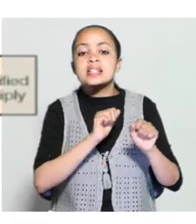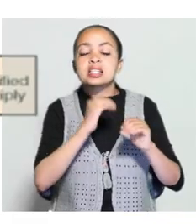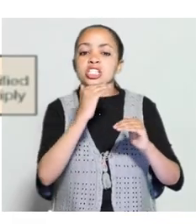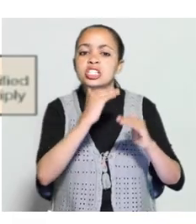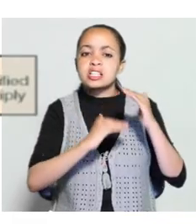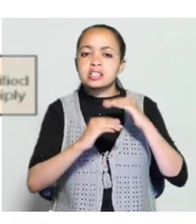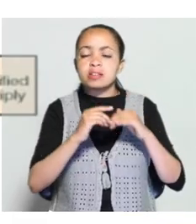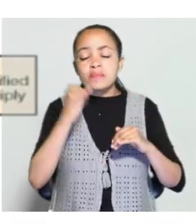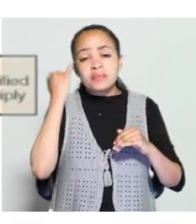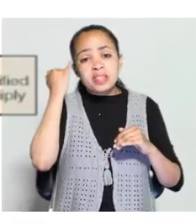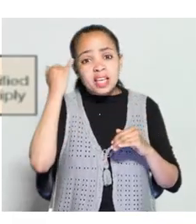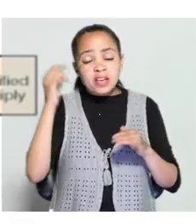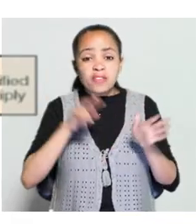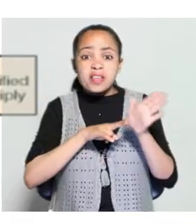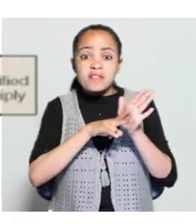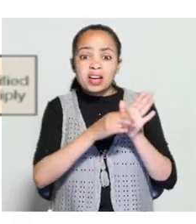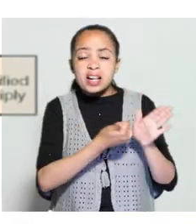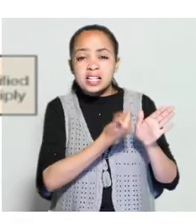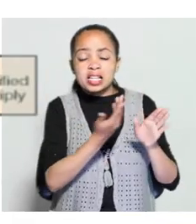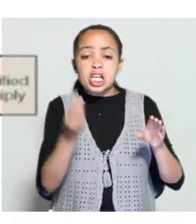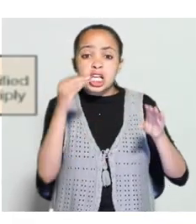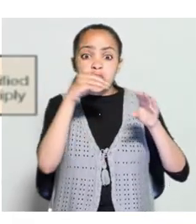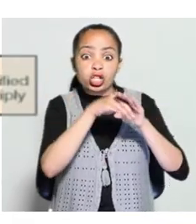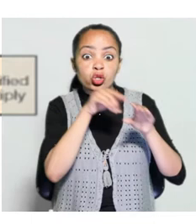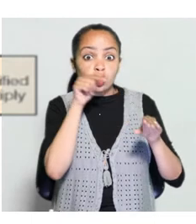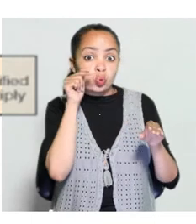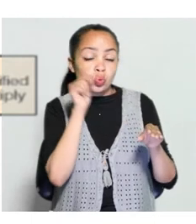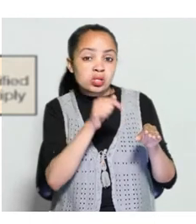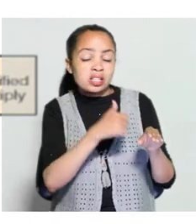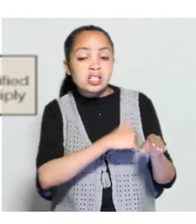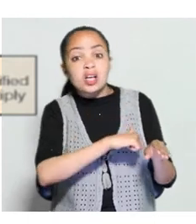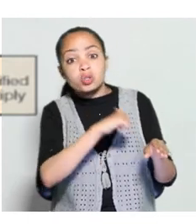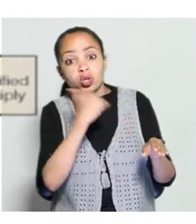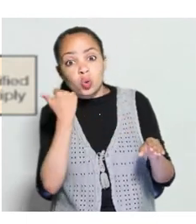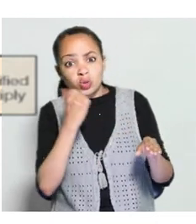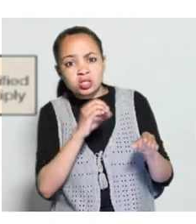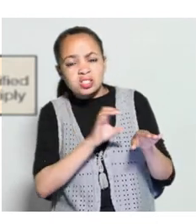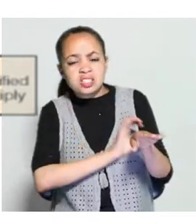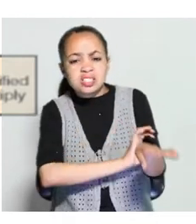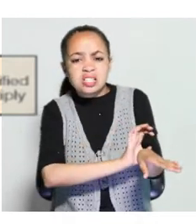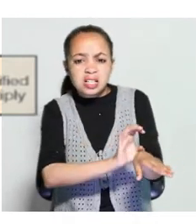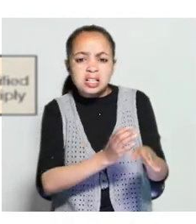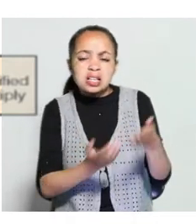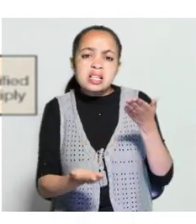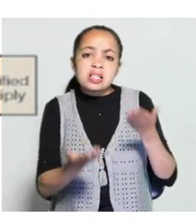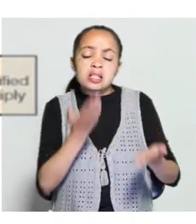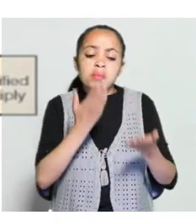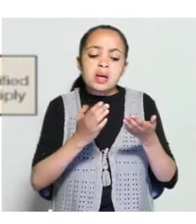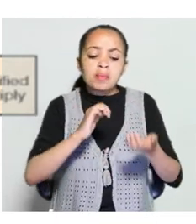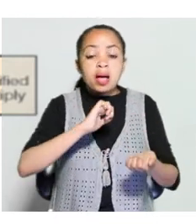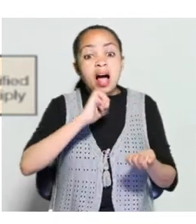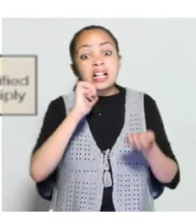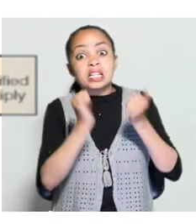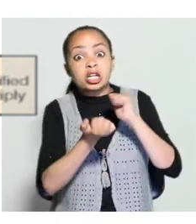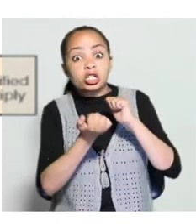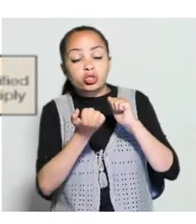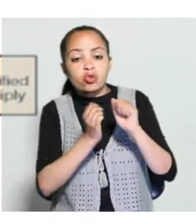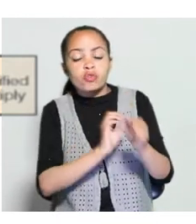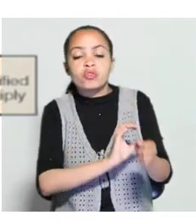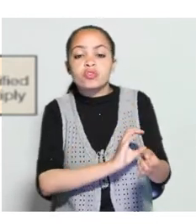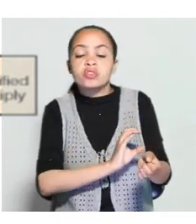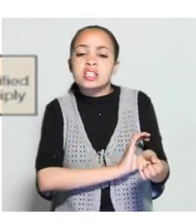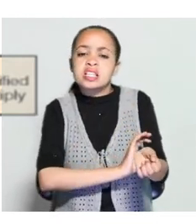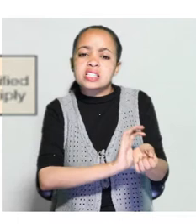If a viral particle become entered into that the host cell, there may be alteration of the host cell